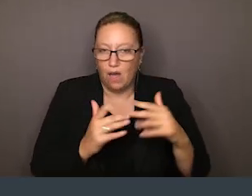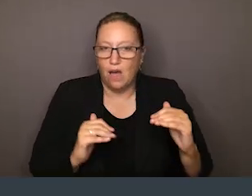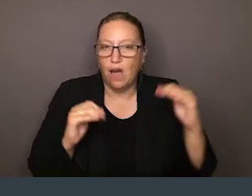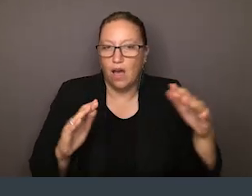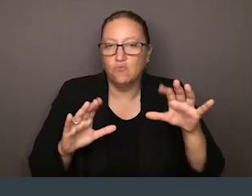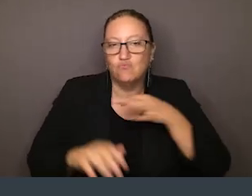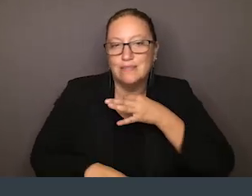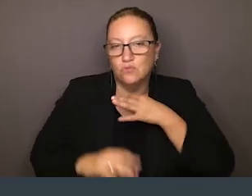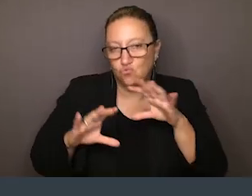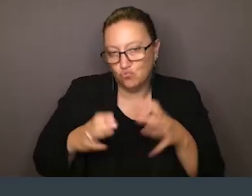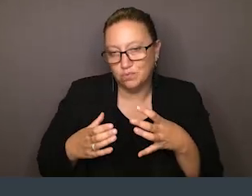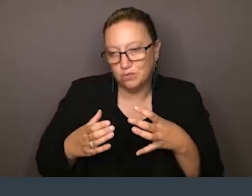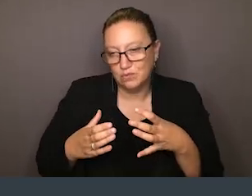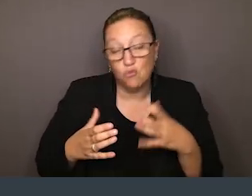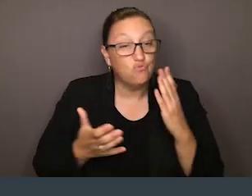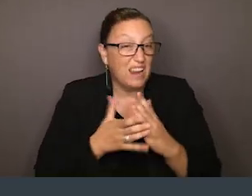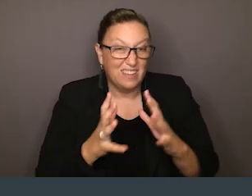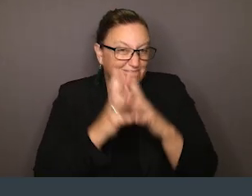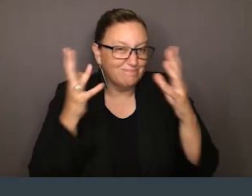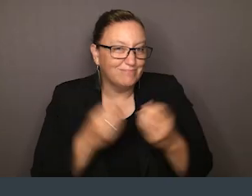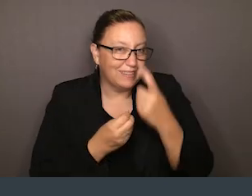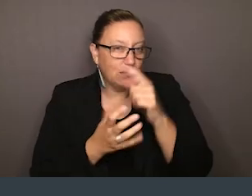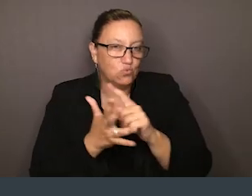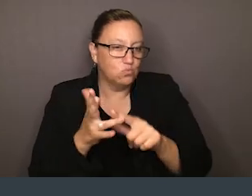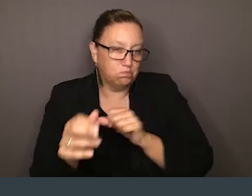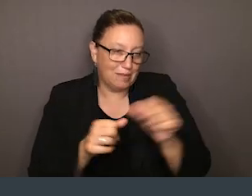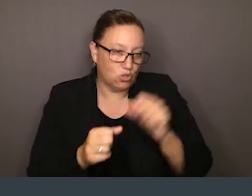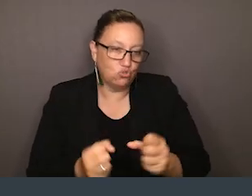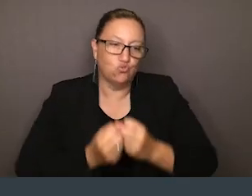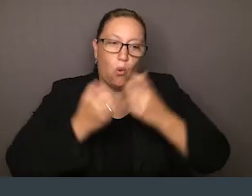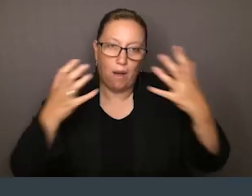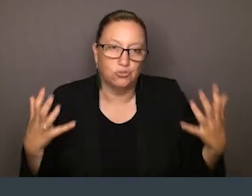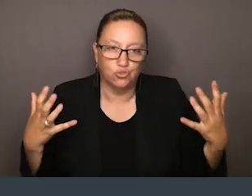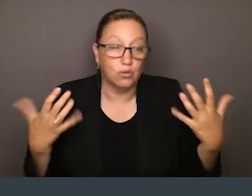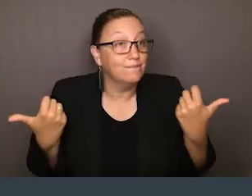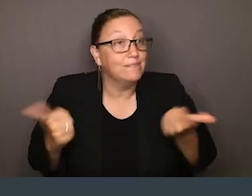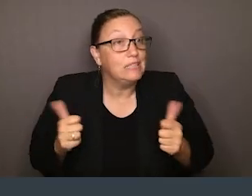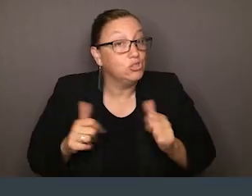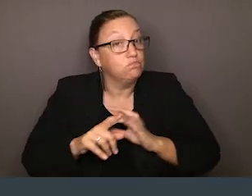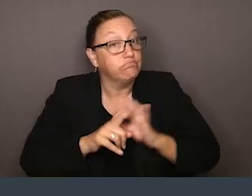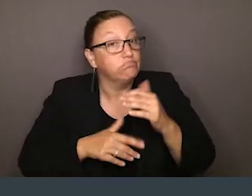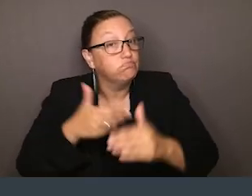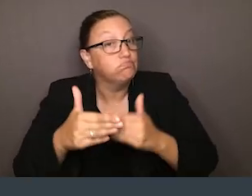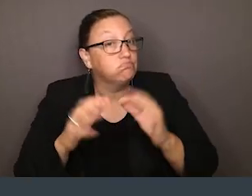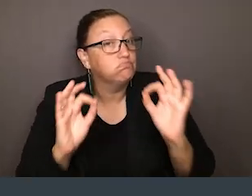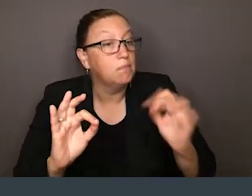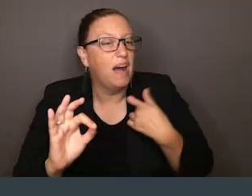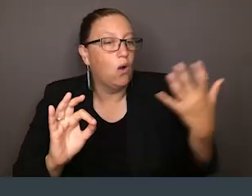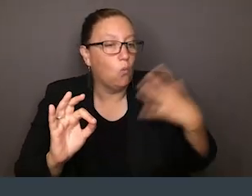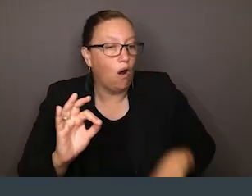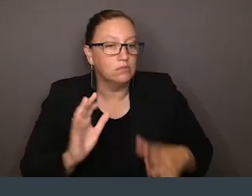So, overall, I think there's so much more to be done. Progress has been made, but we're